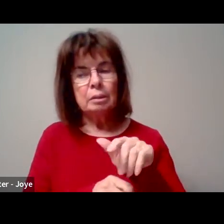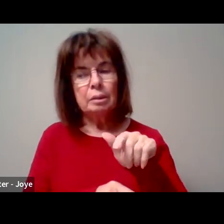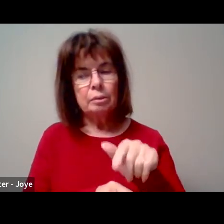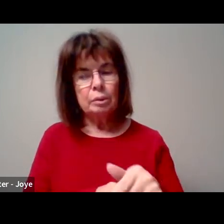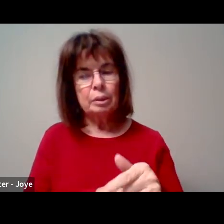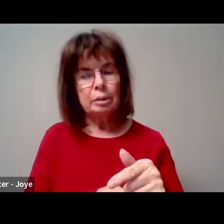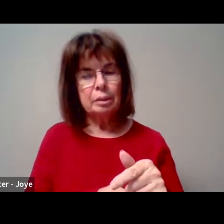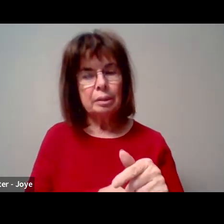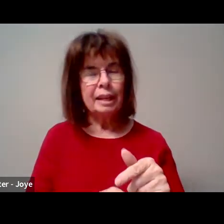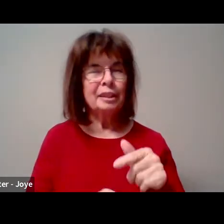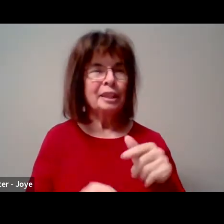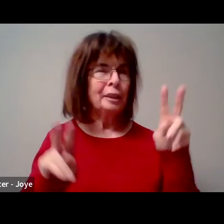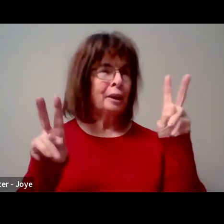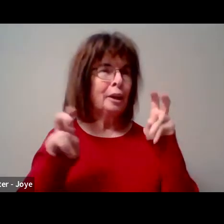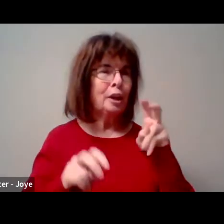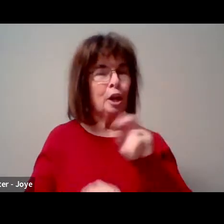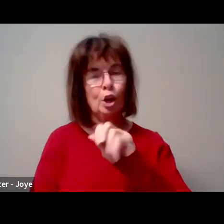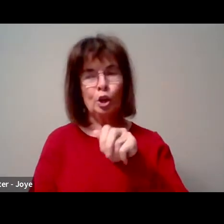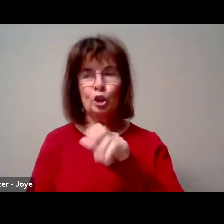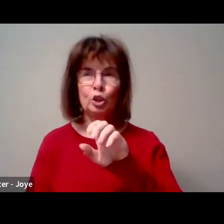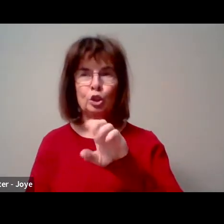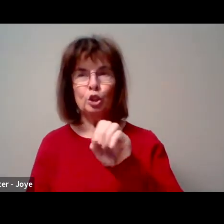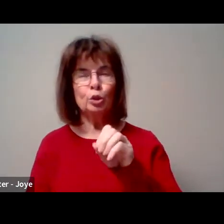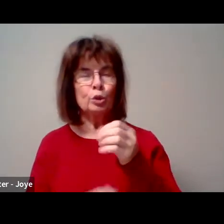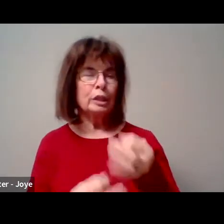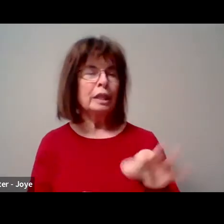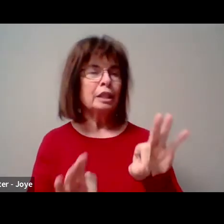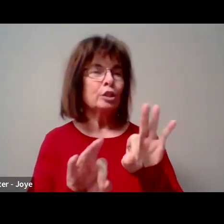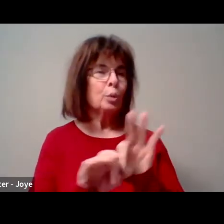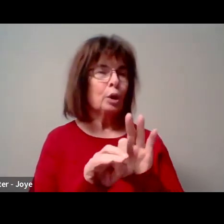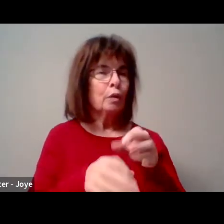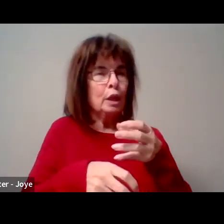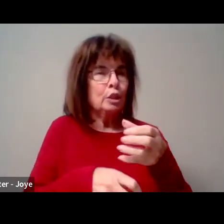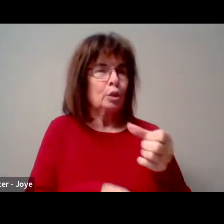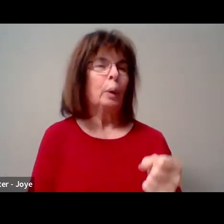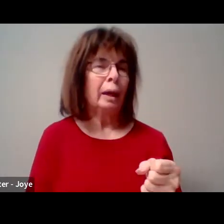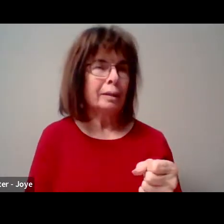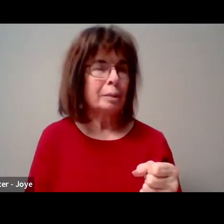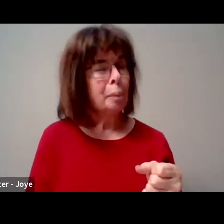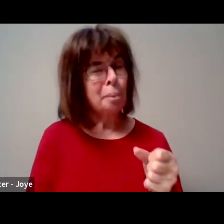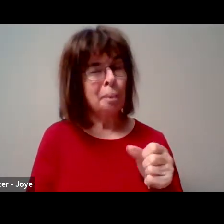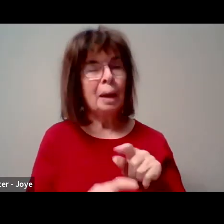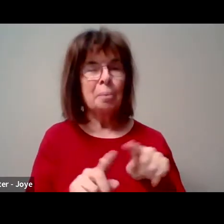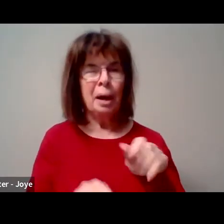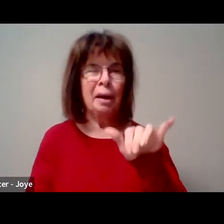the squeeze. But that could change.